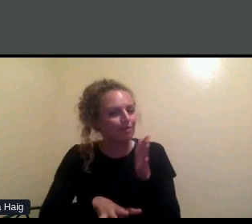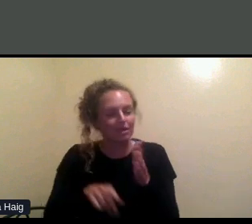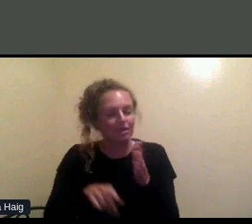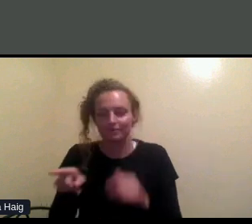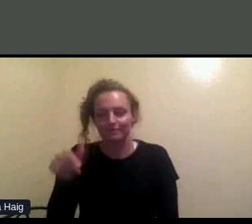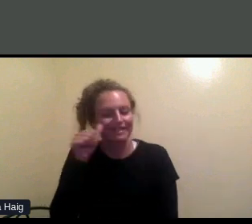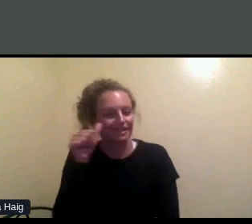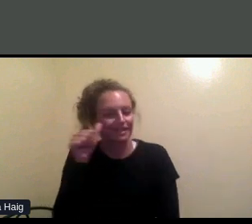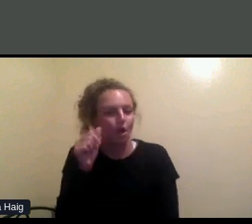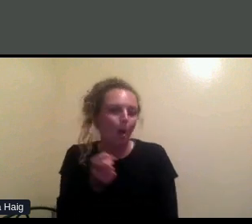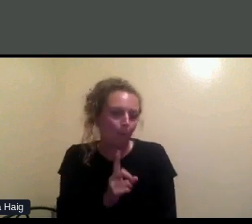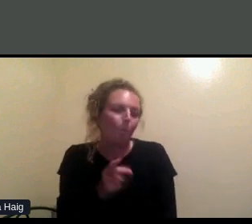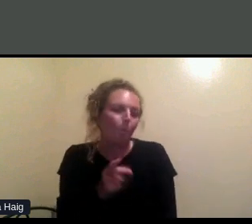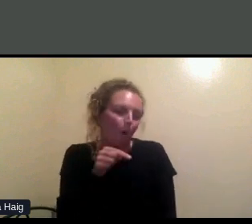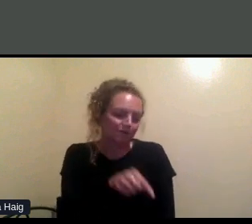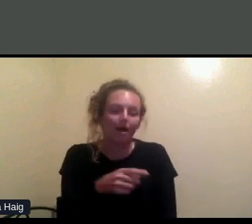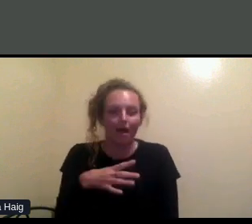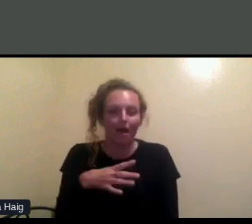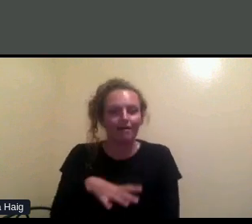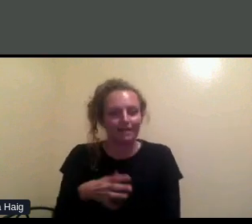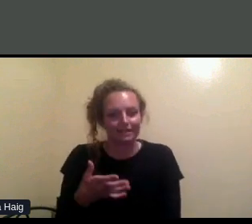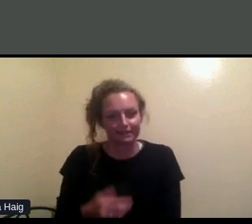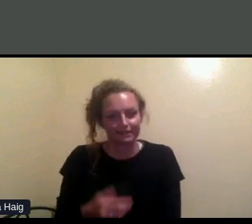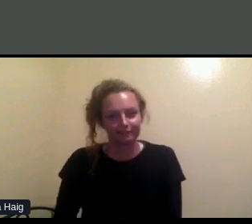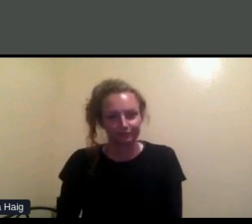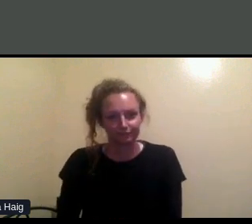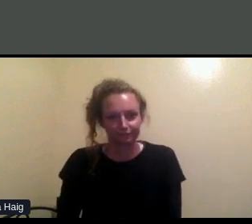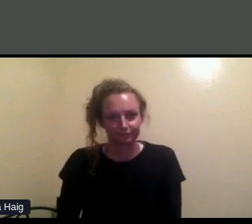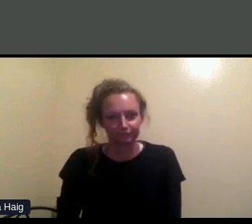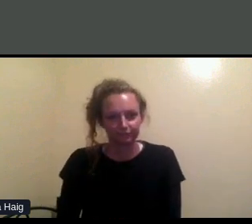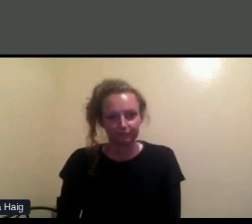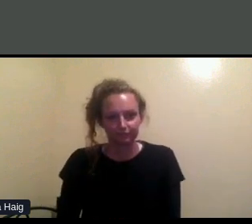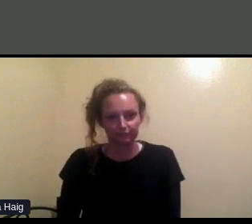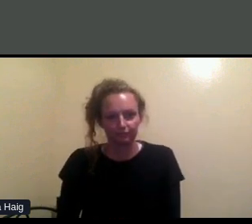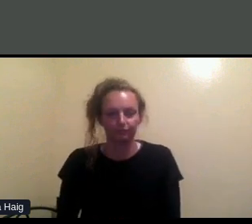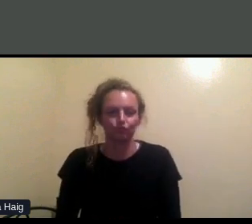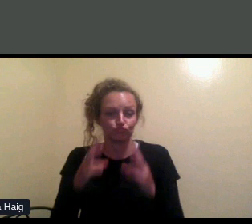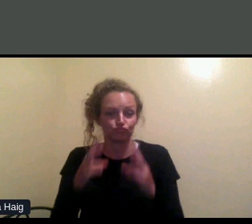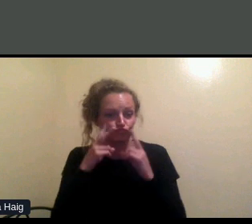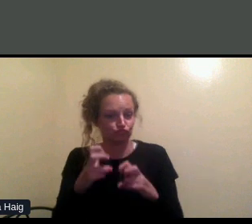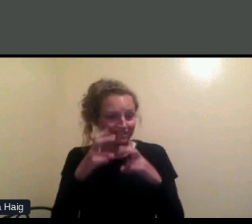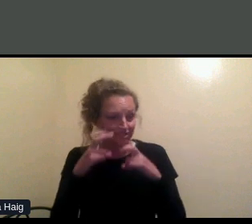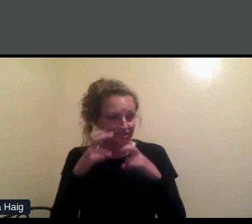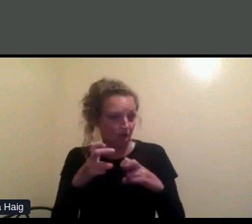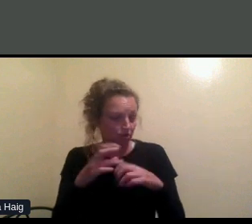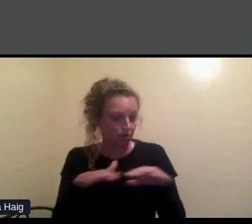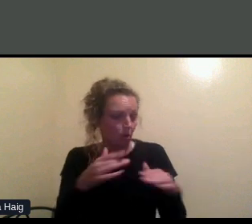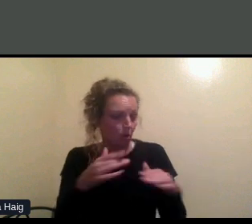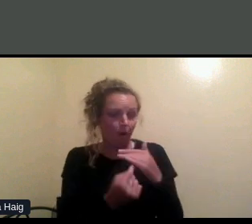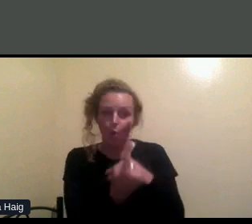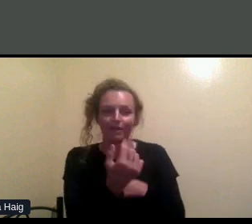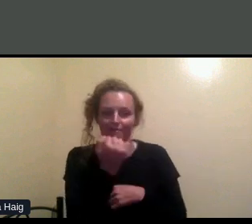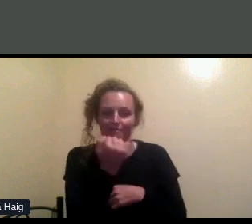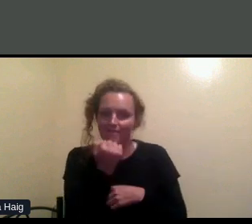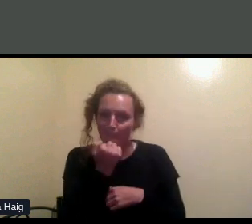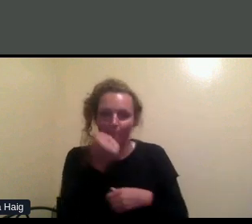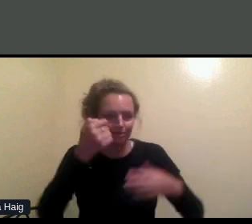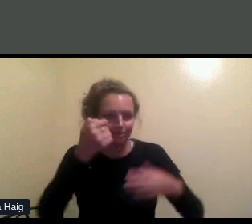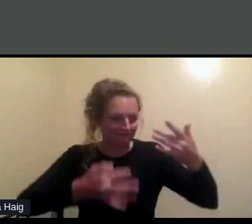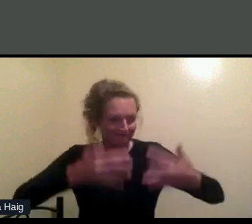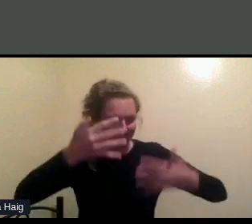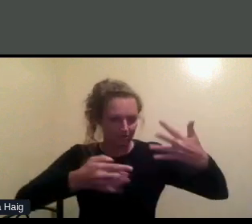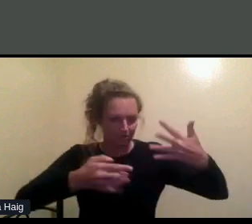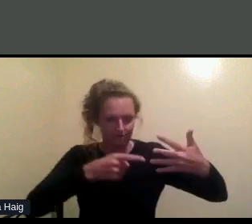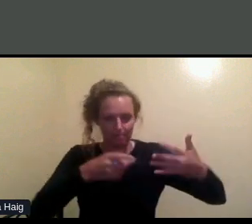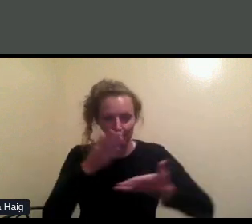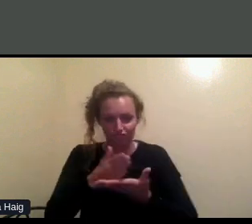through in our research. So it isn't just stats and figures, but we've got these depth interviews and we've got the focus groups. So